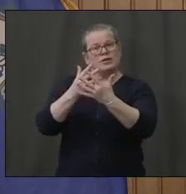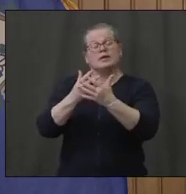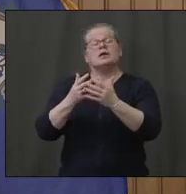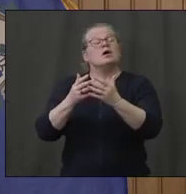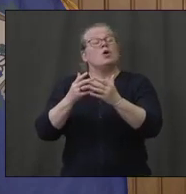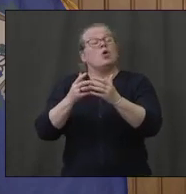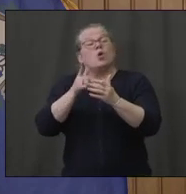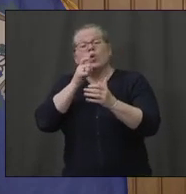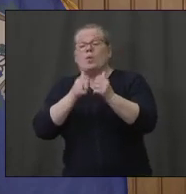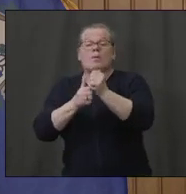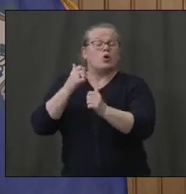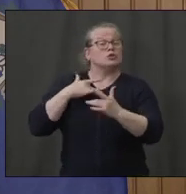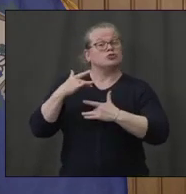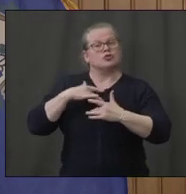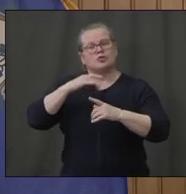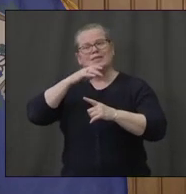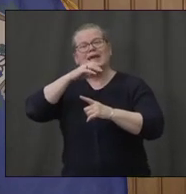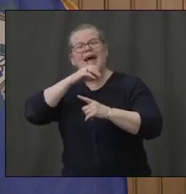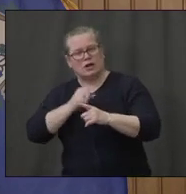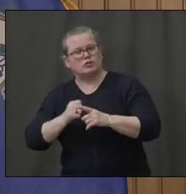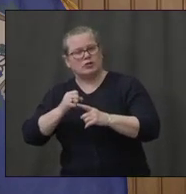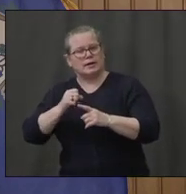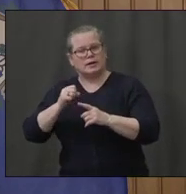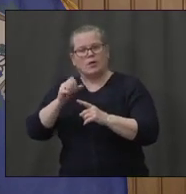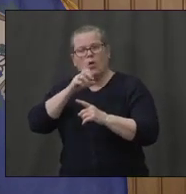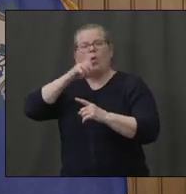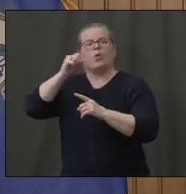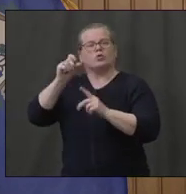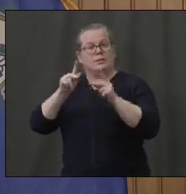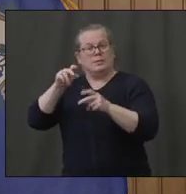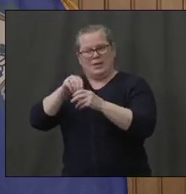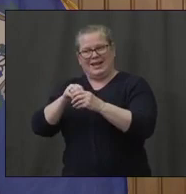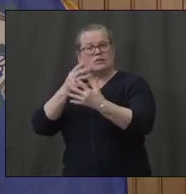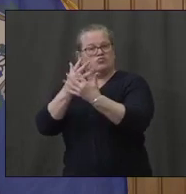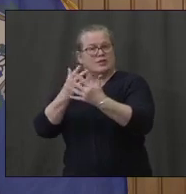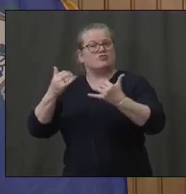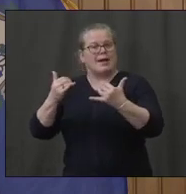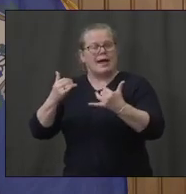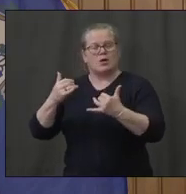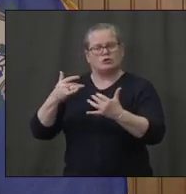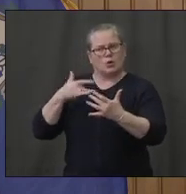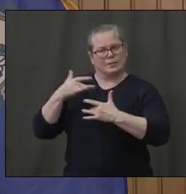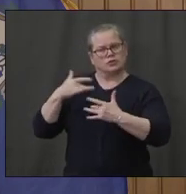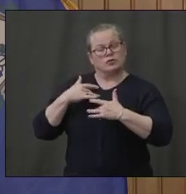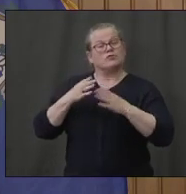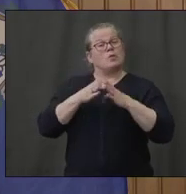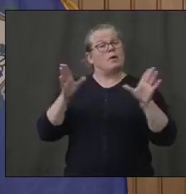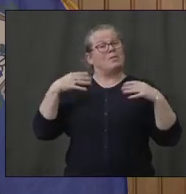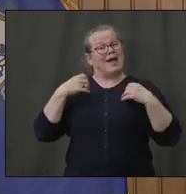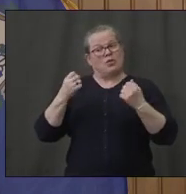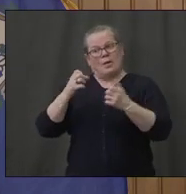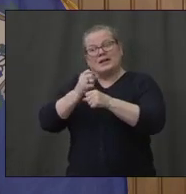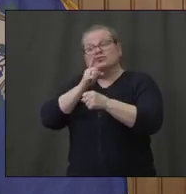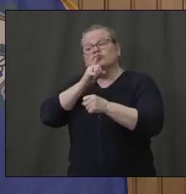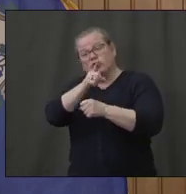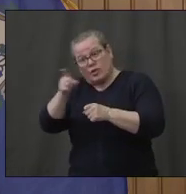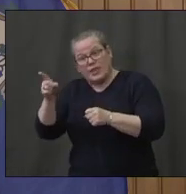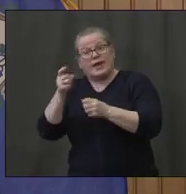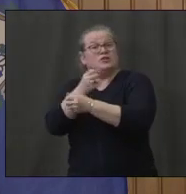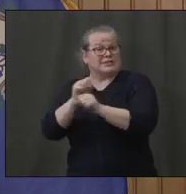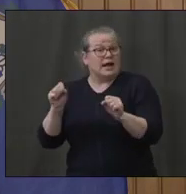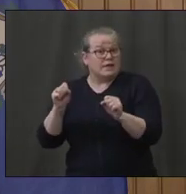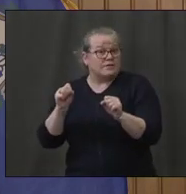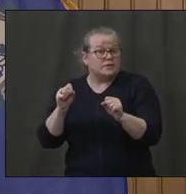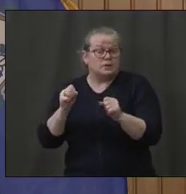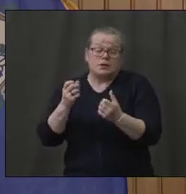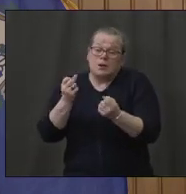prisons right now. And I want to do everything I can from a public health point of view where they're safest. Many of them